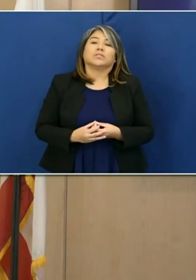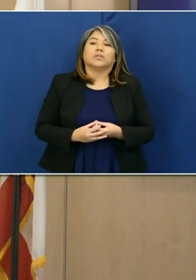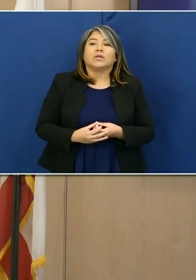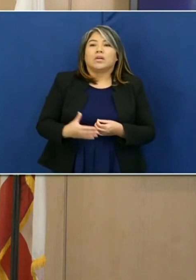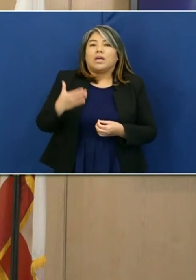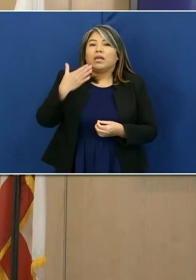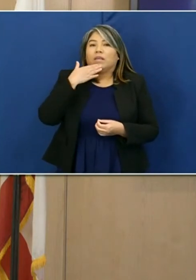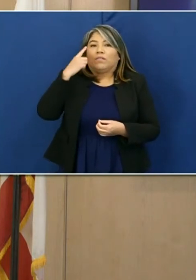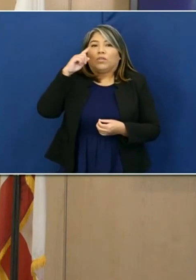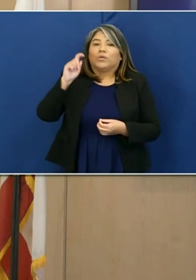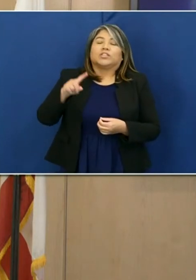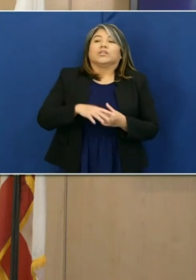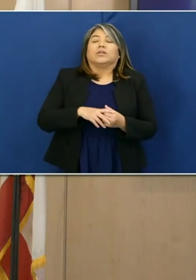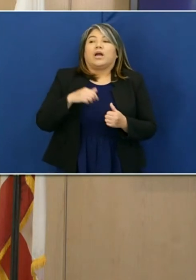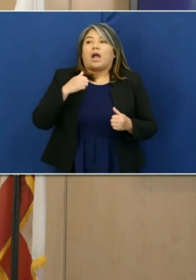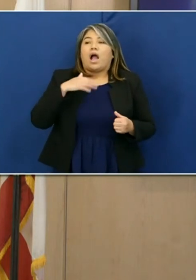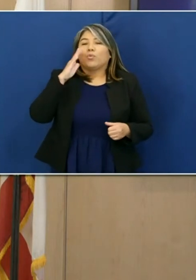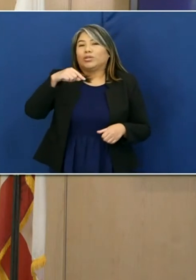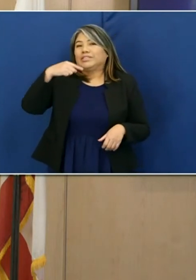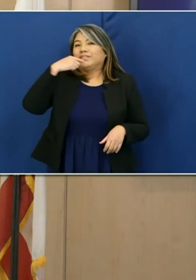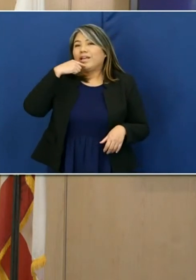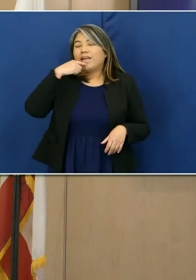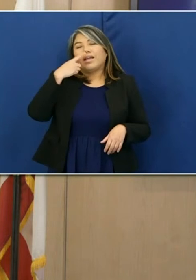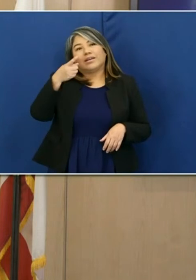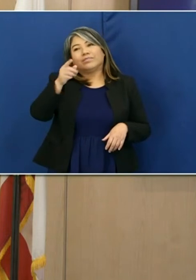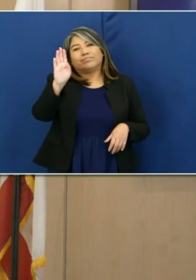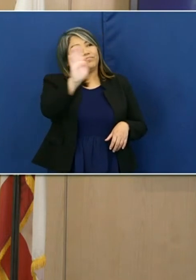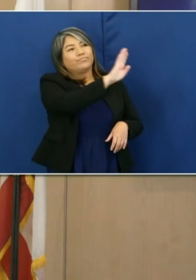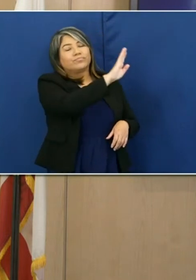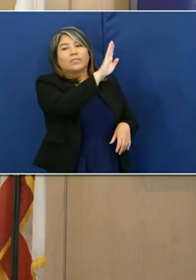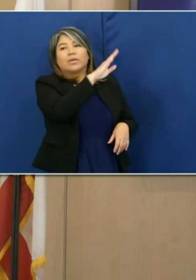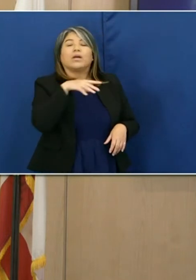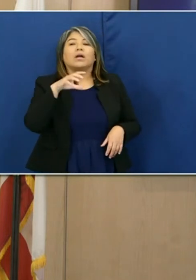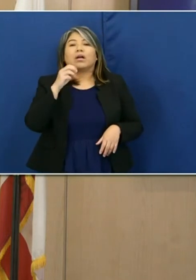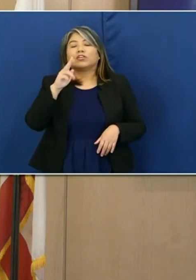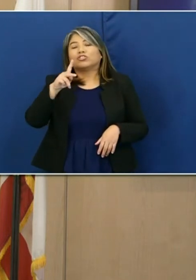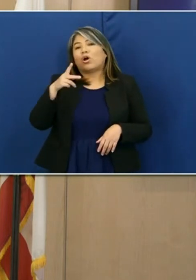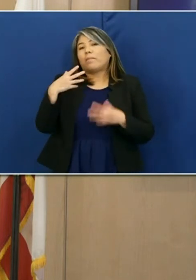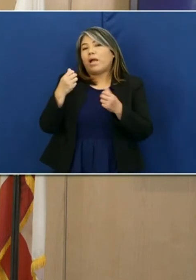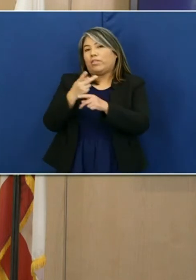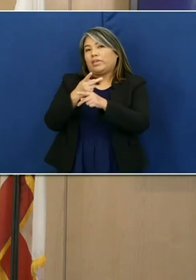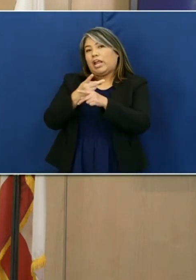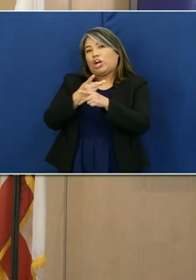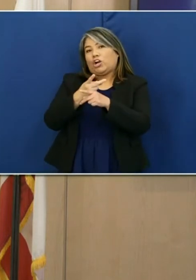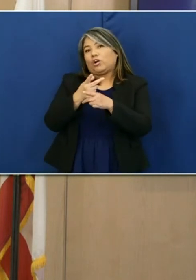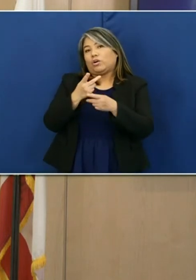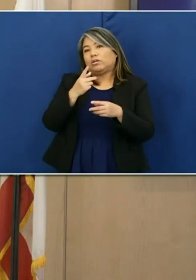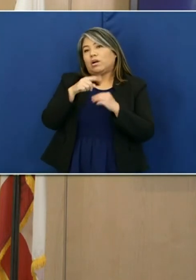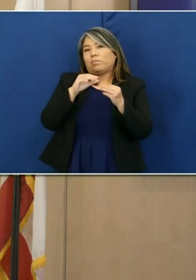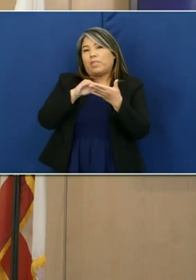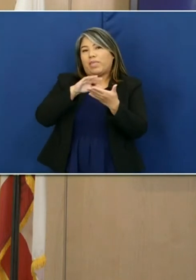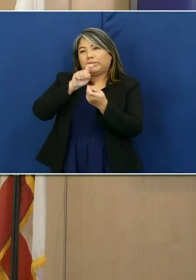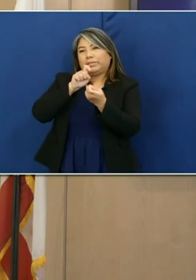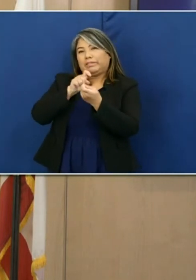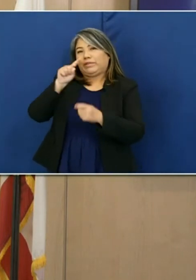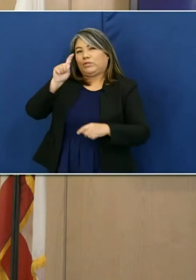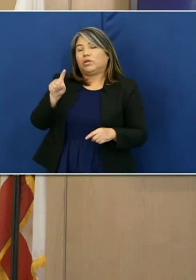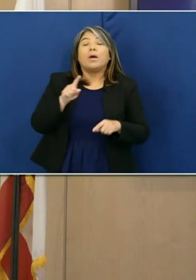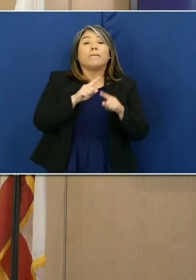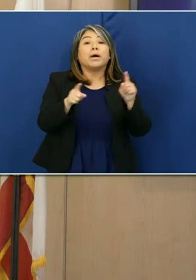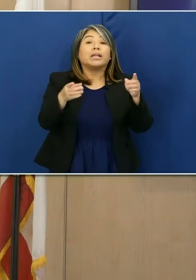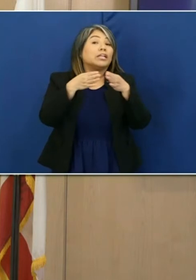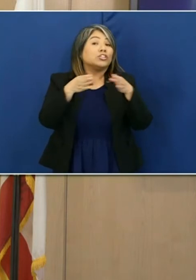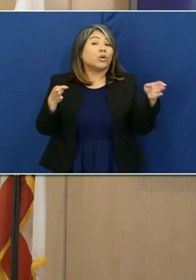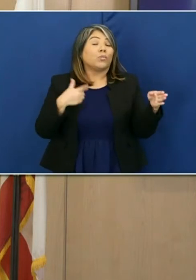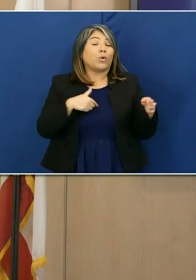Thank you for the question. I'd refer you to Sharp Healthcare for specifics on the situation they encountered. But in